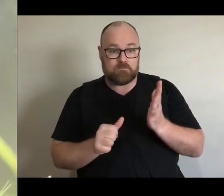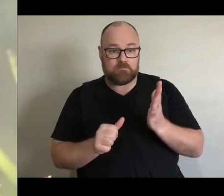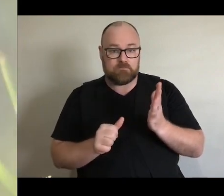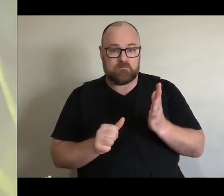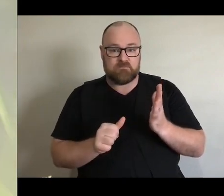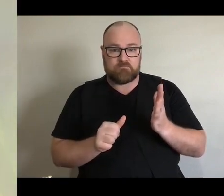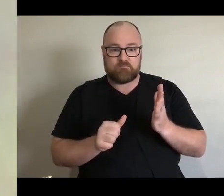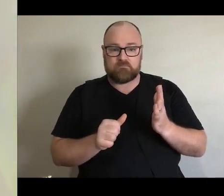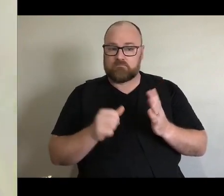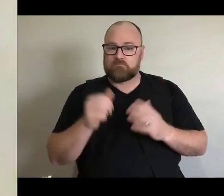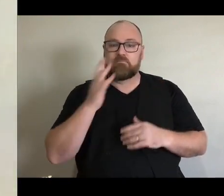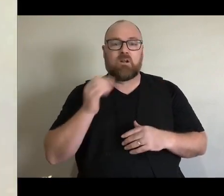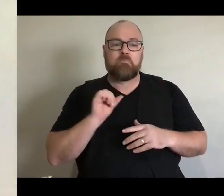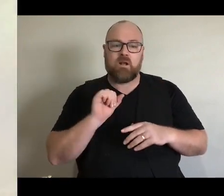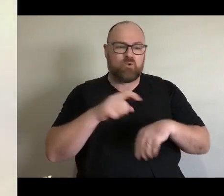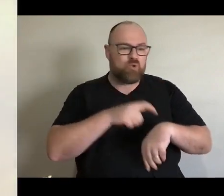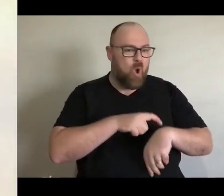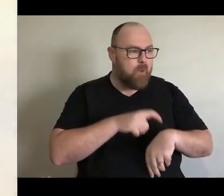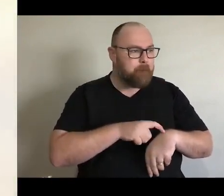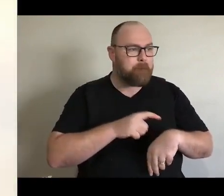that it can transcend time,